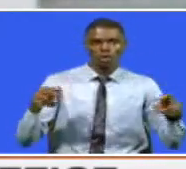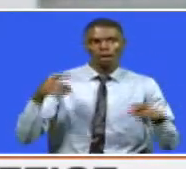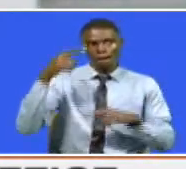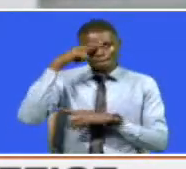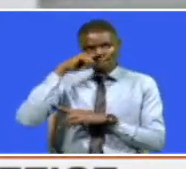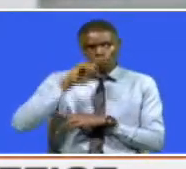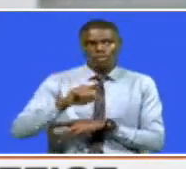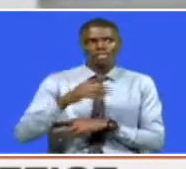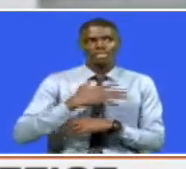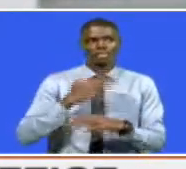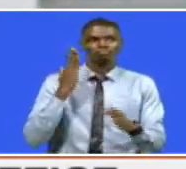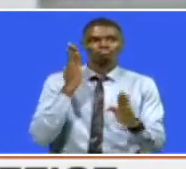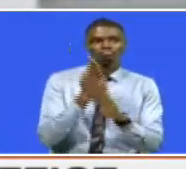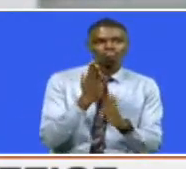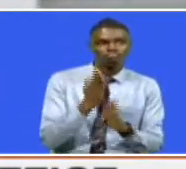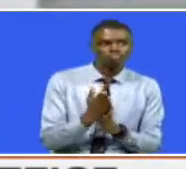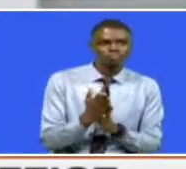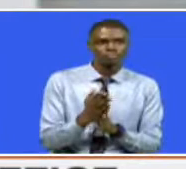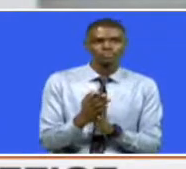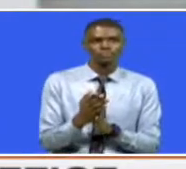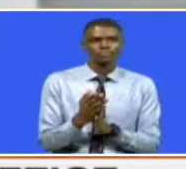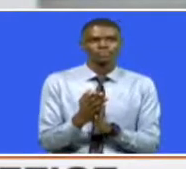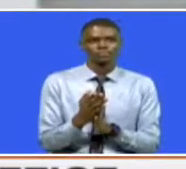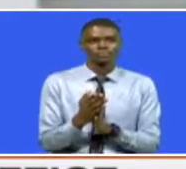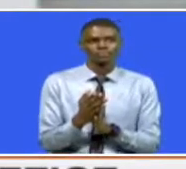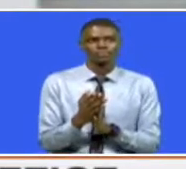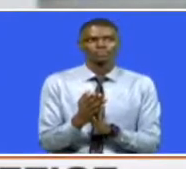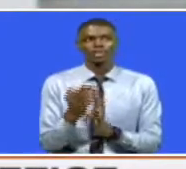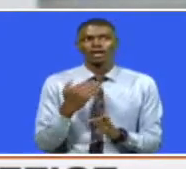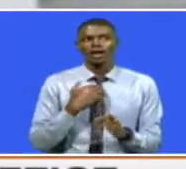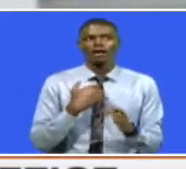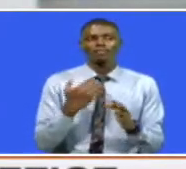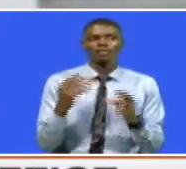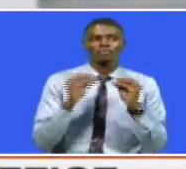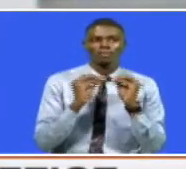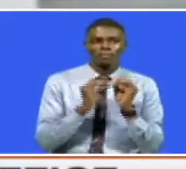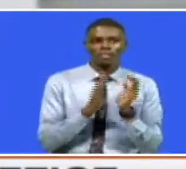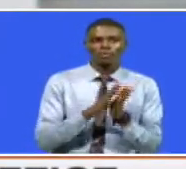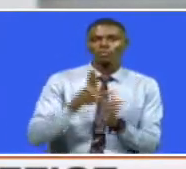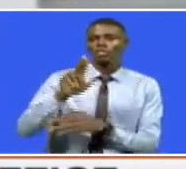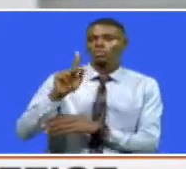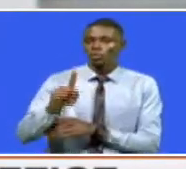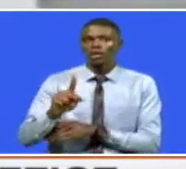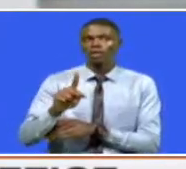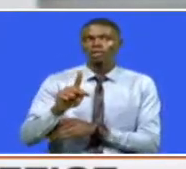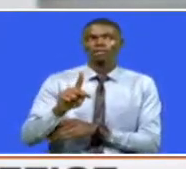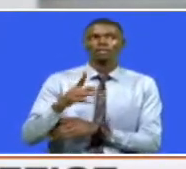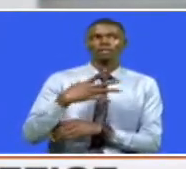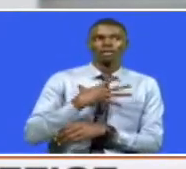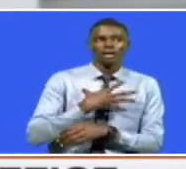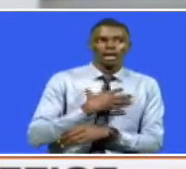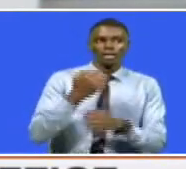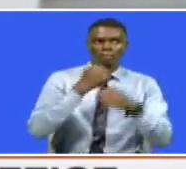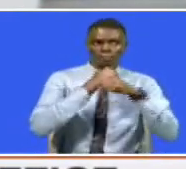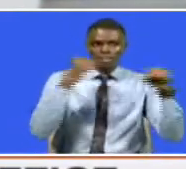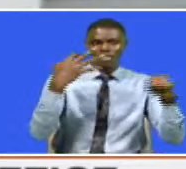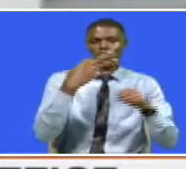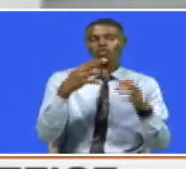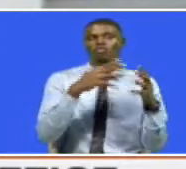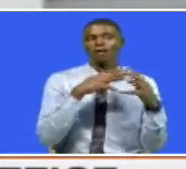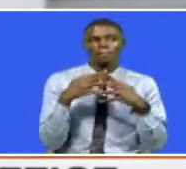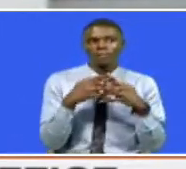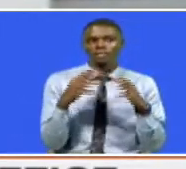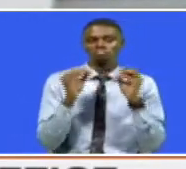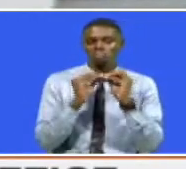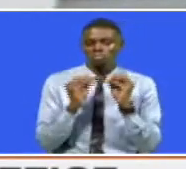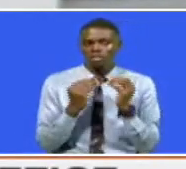and the foreign direction that the president has taken. Yeah. He has held meetings with the UK prime minister. Yeah. He has held meetings with the president of the USA. He has